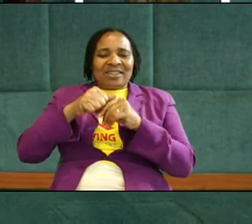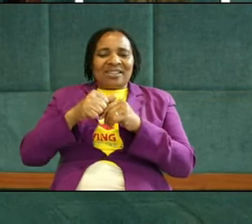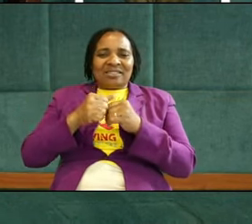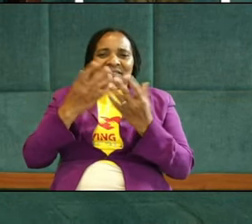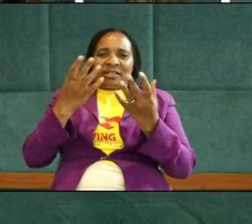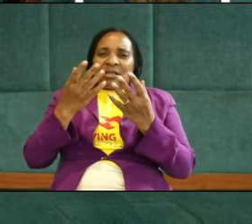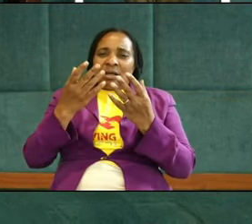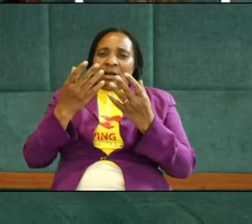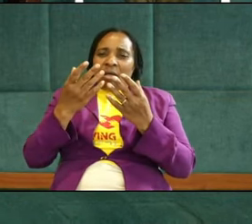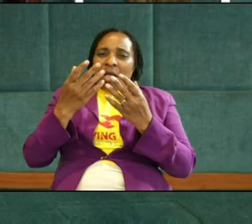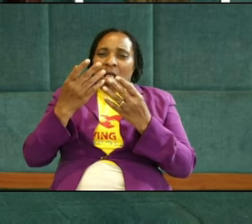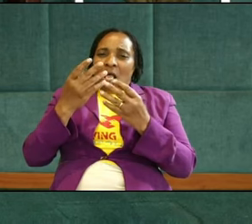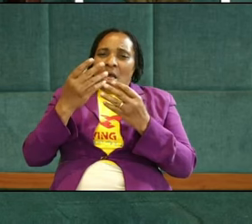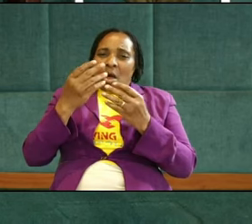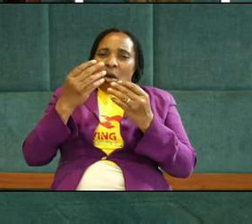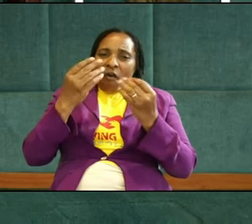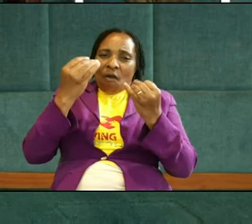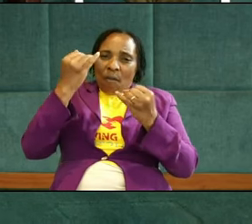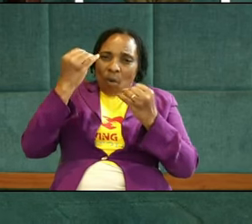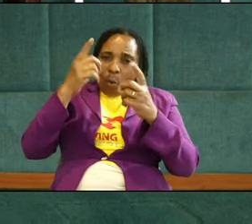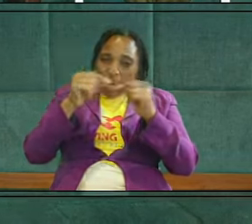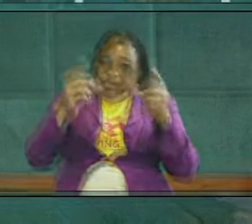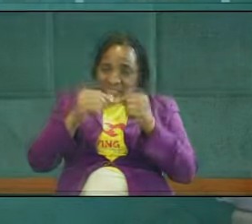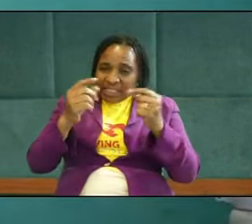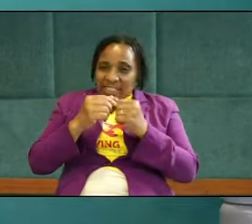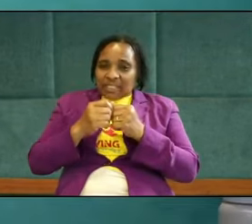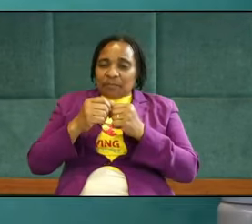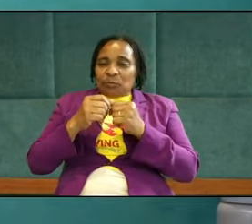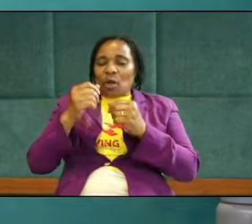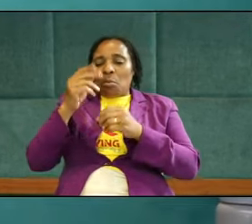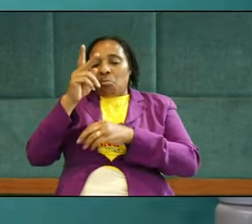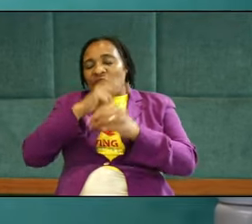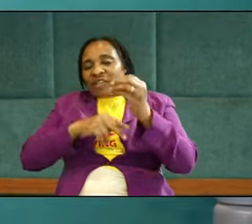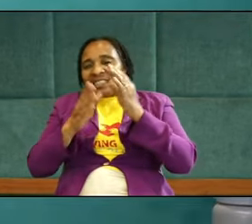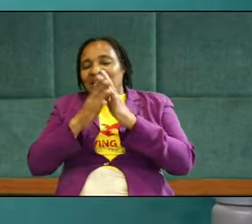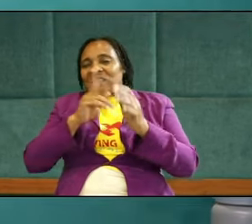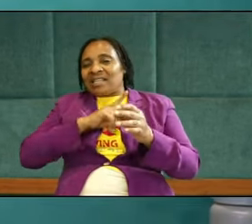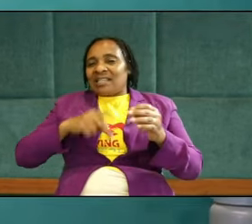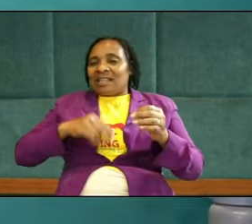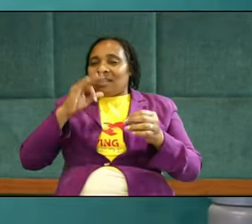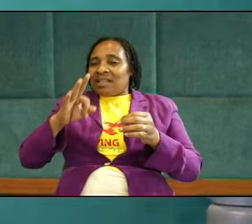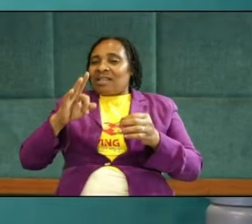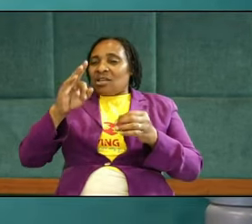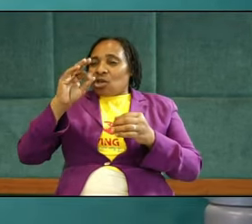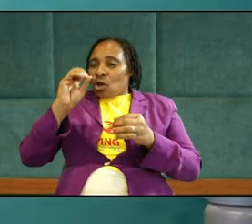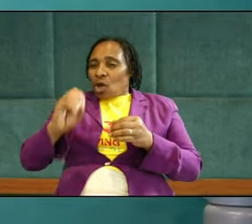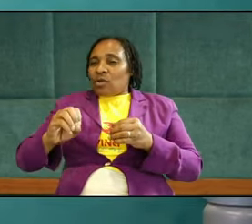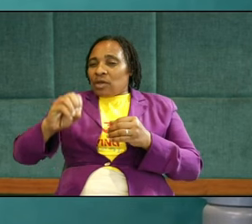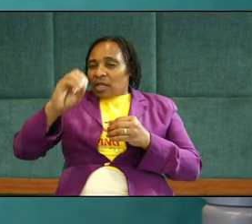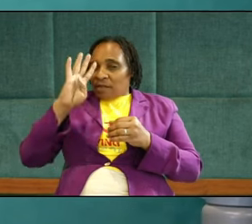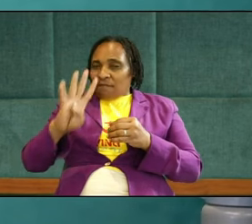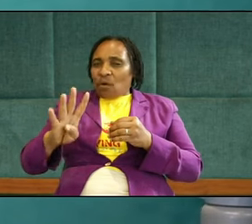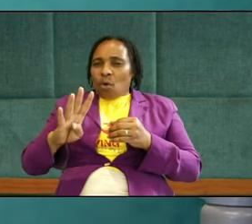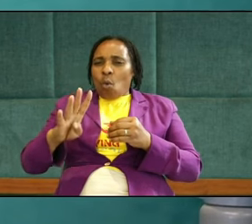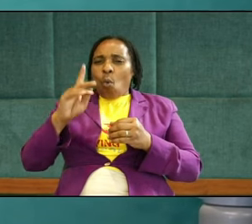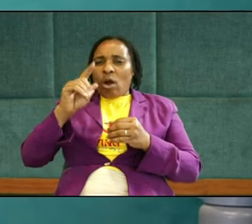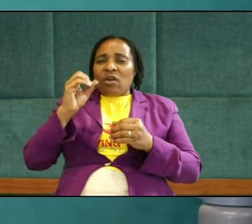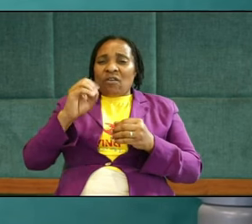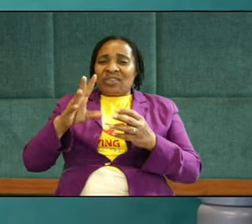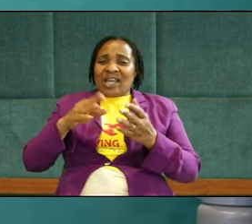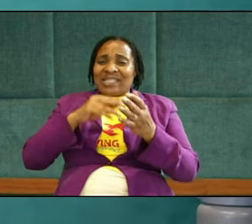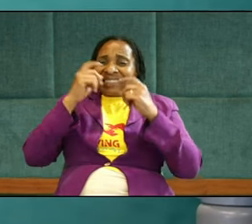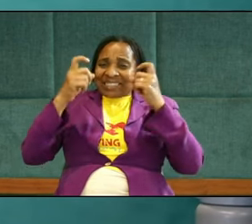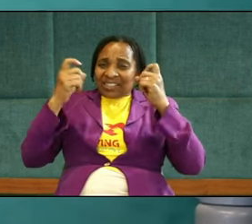It's from Prophets and Kings, page 384. It says, born of a wicked king, beset